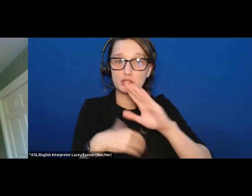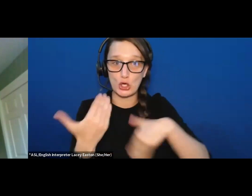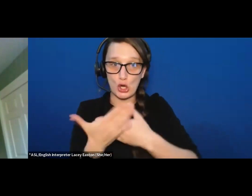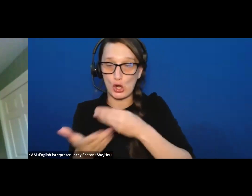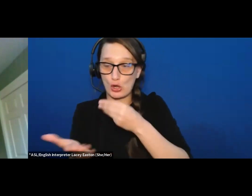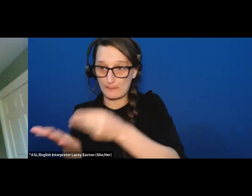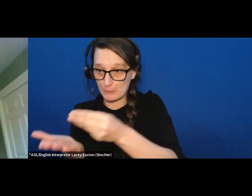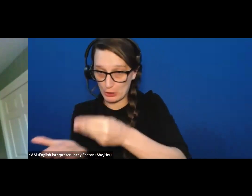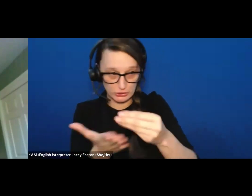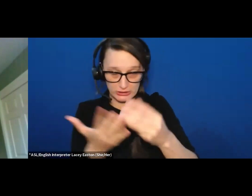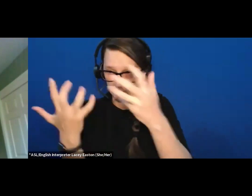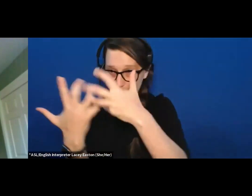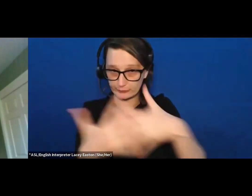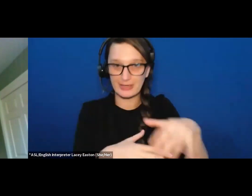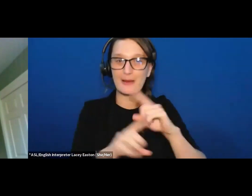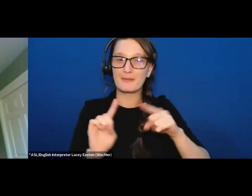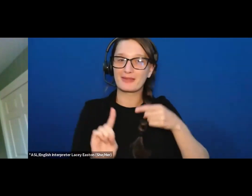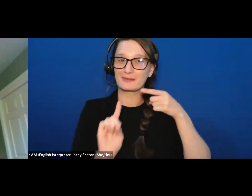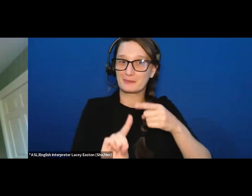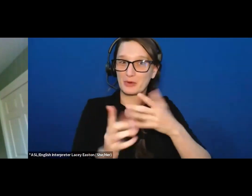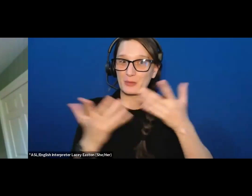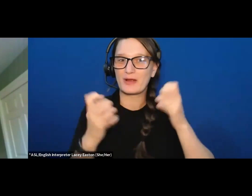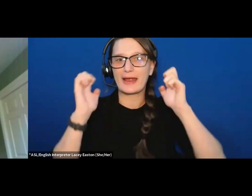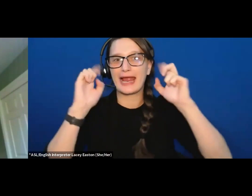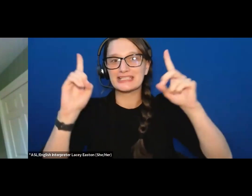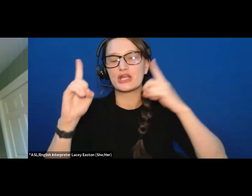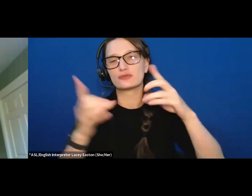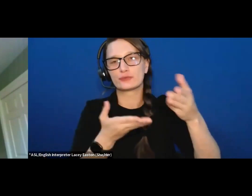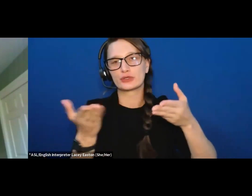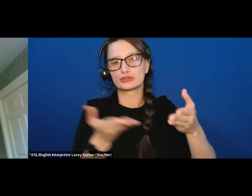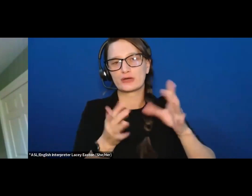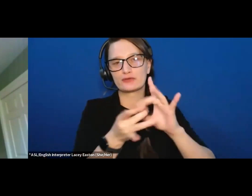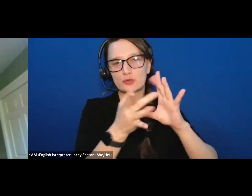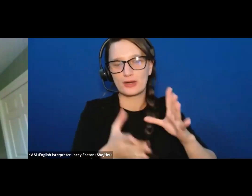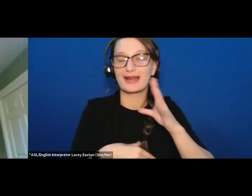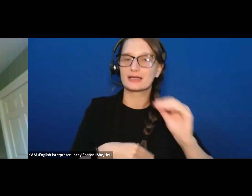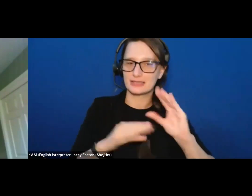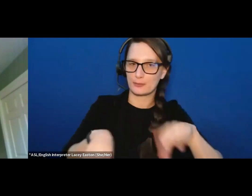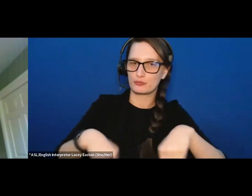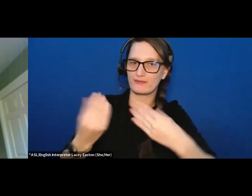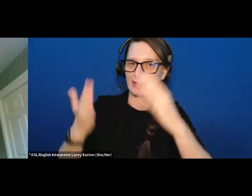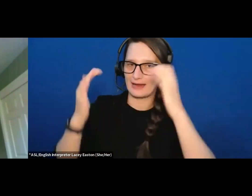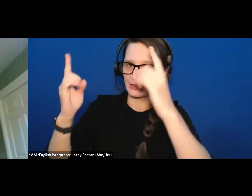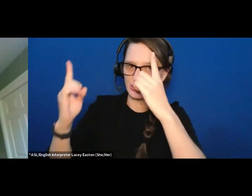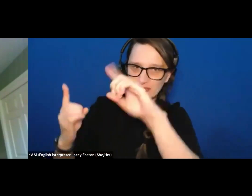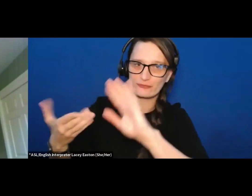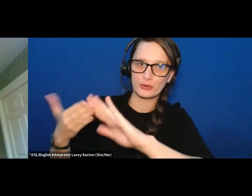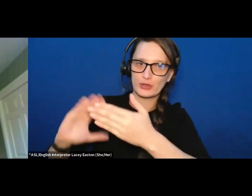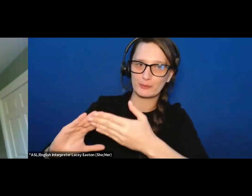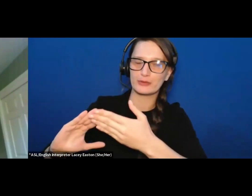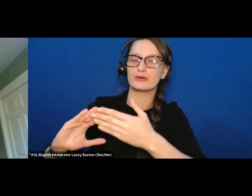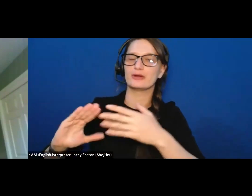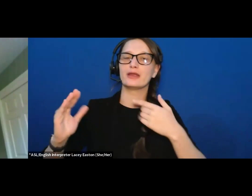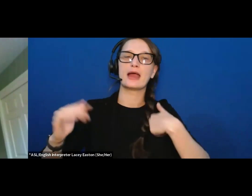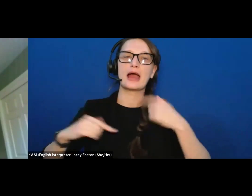big thing there is just education for the service coordinators and then also education for the community. I go to community outreaches